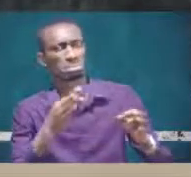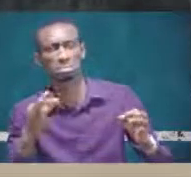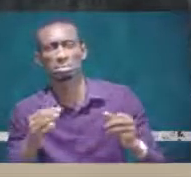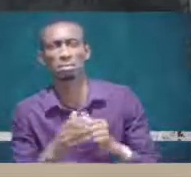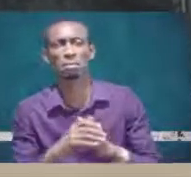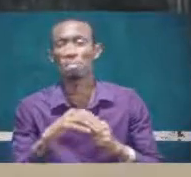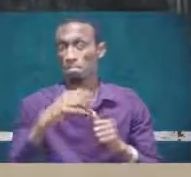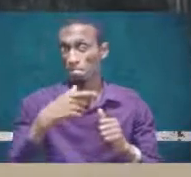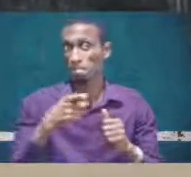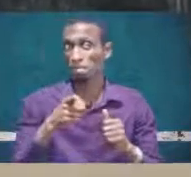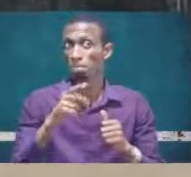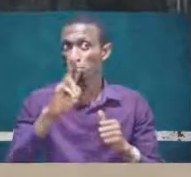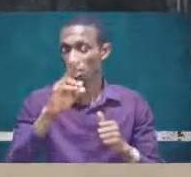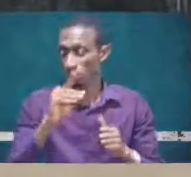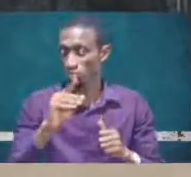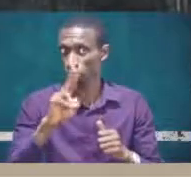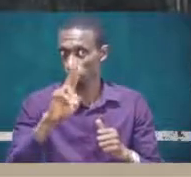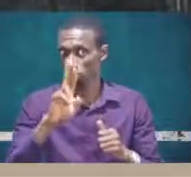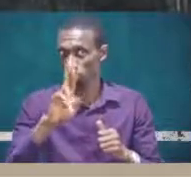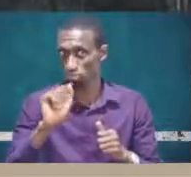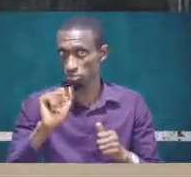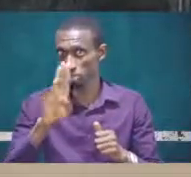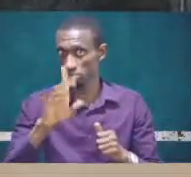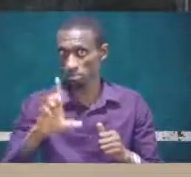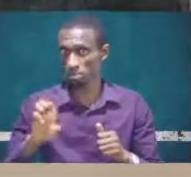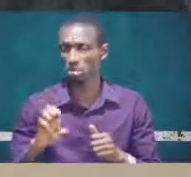durability coming from the word durable,